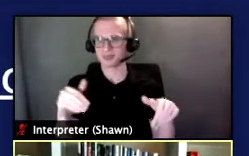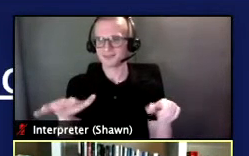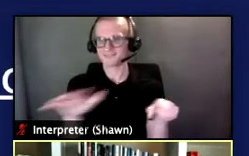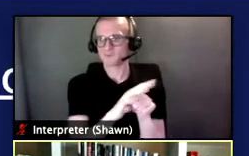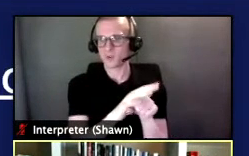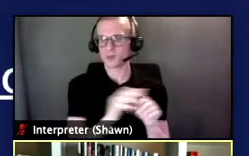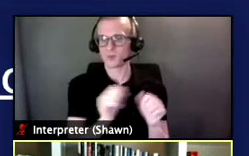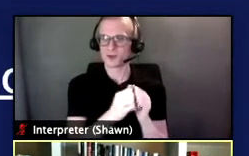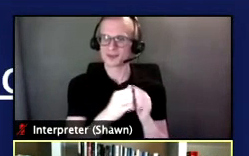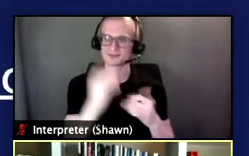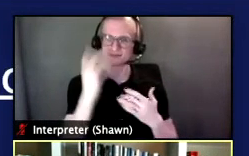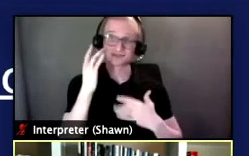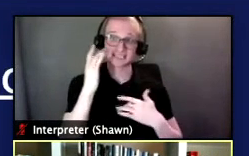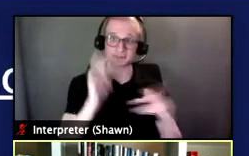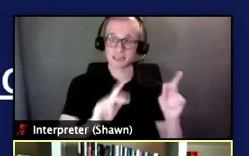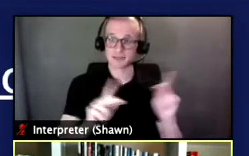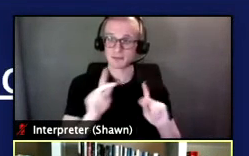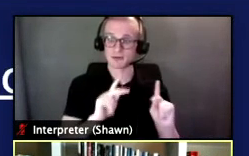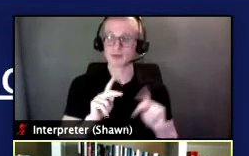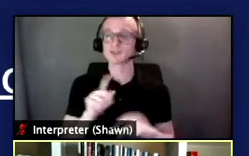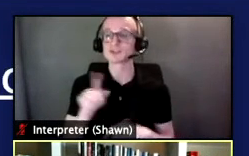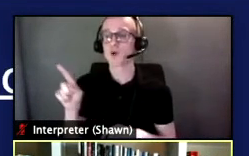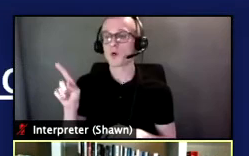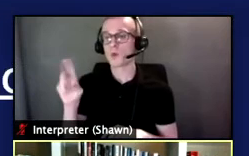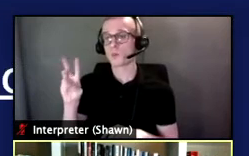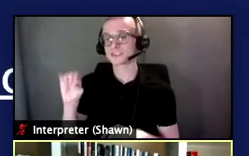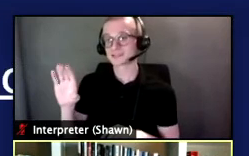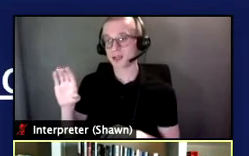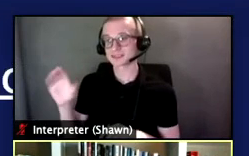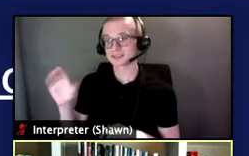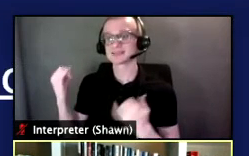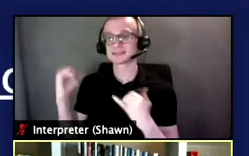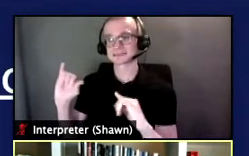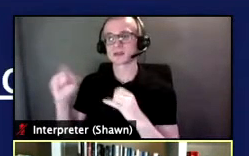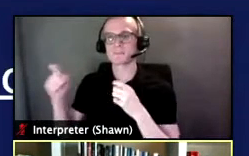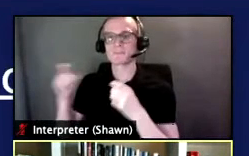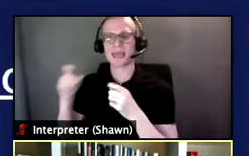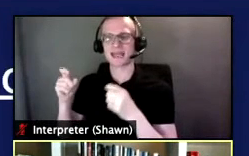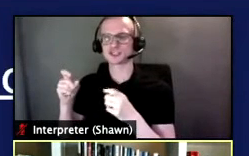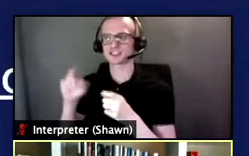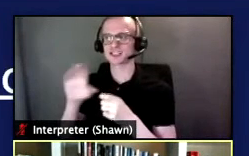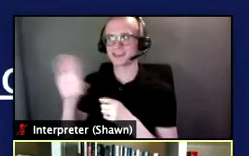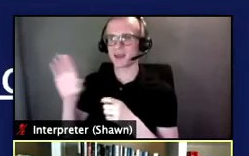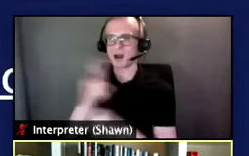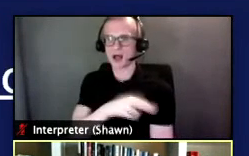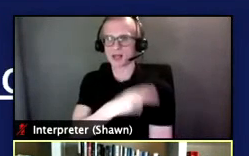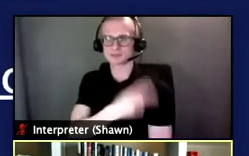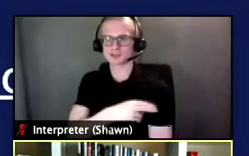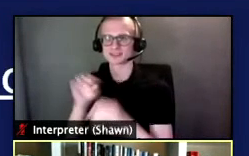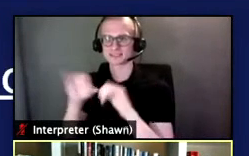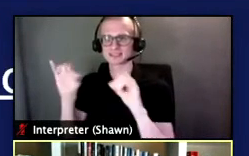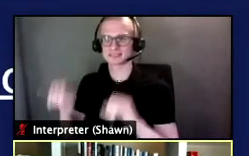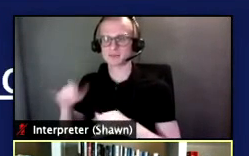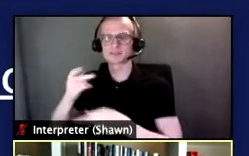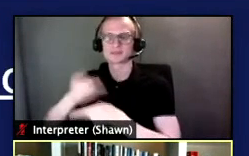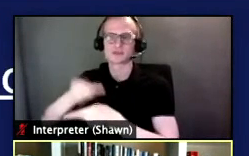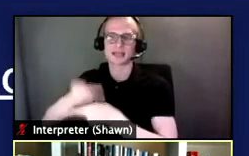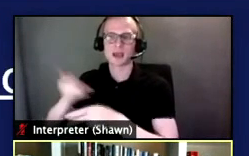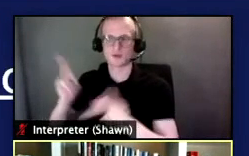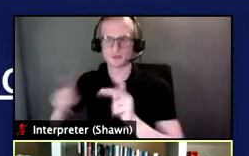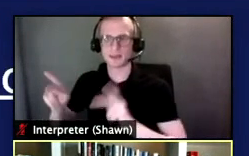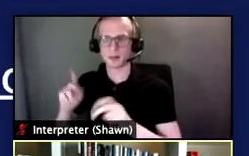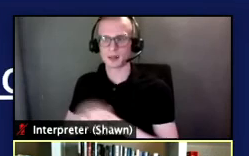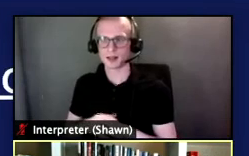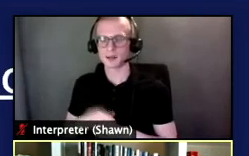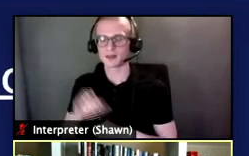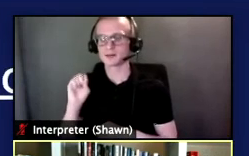So they're still managing within their hospital systems to take care of the people as tight as things are. And